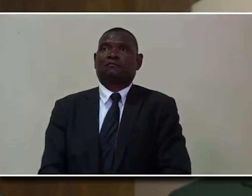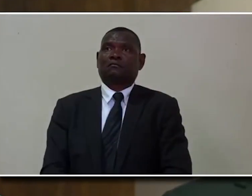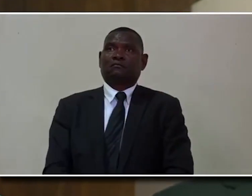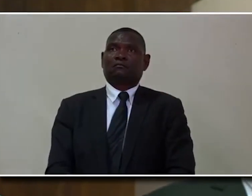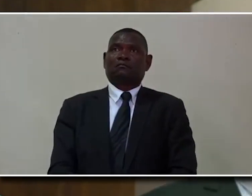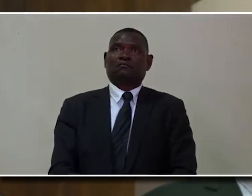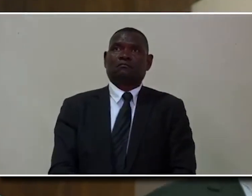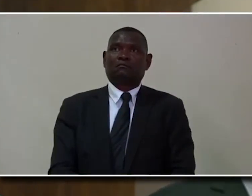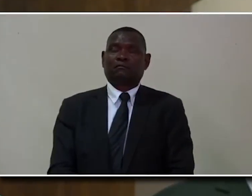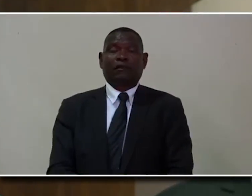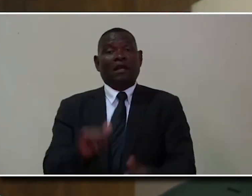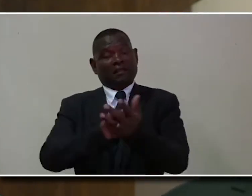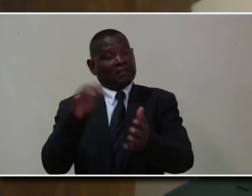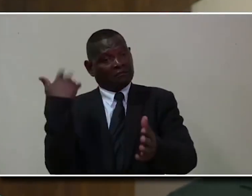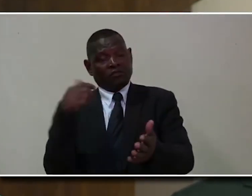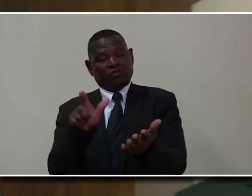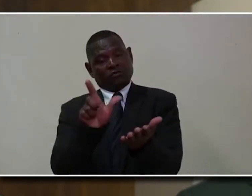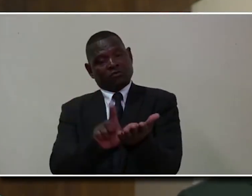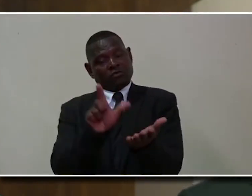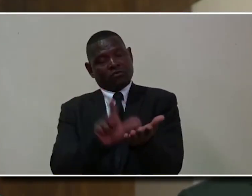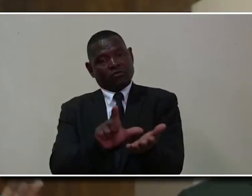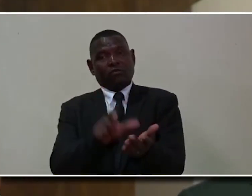moyo. That is in Luke chapter 10 verse 20.